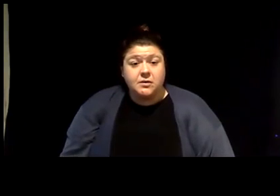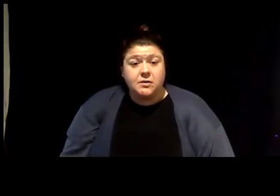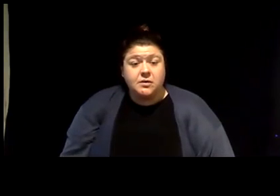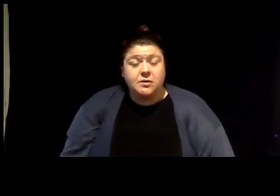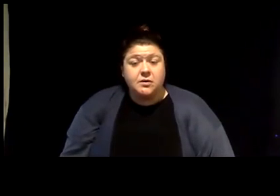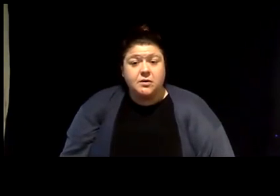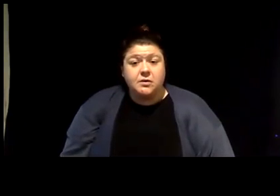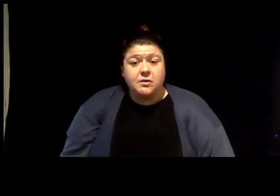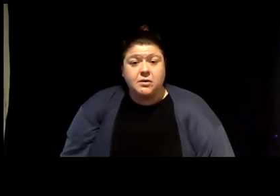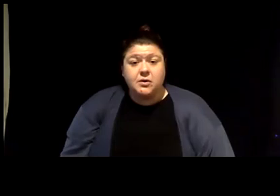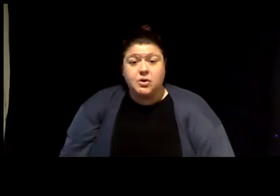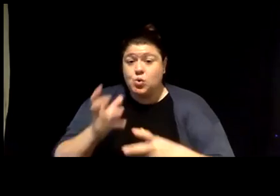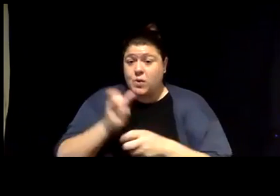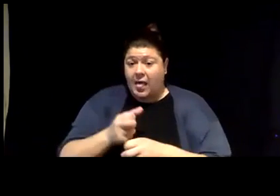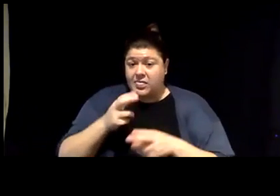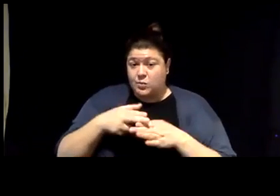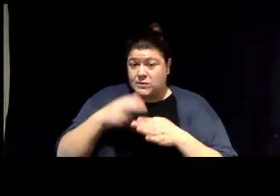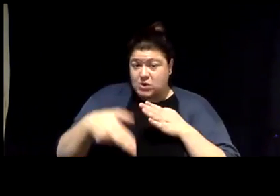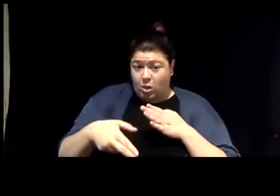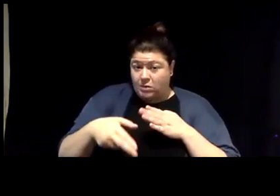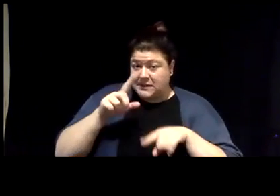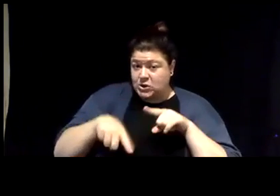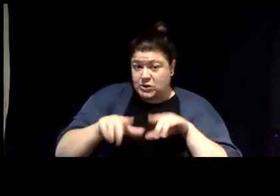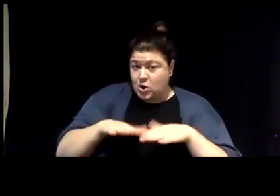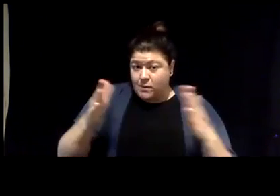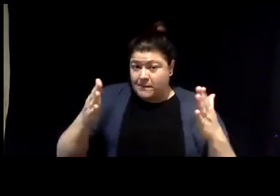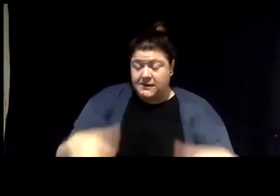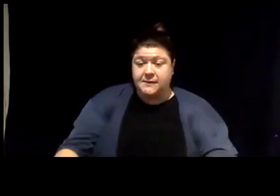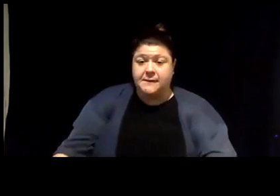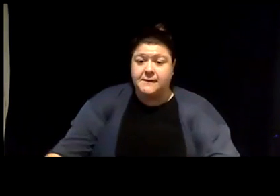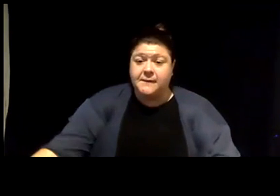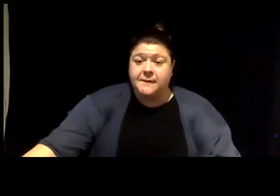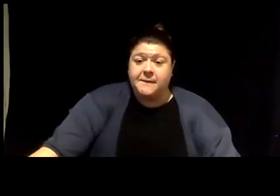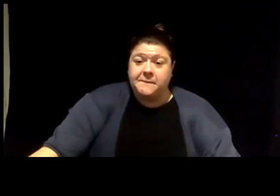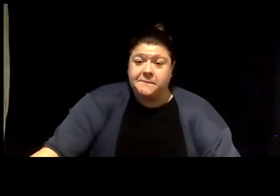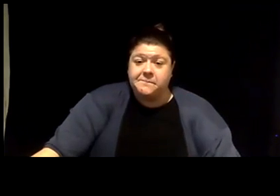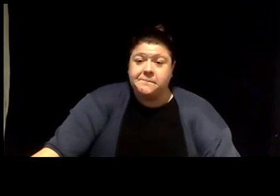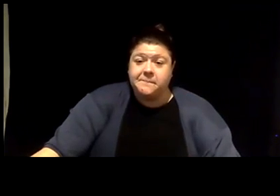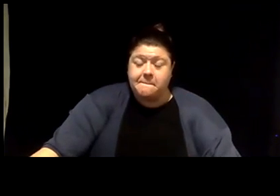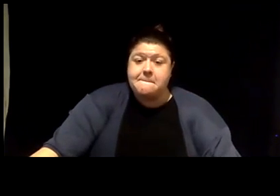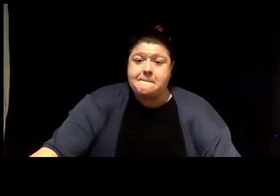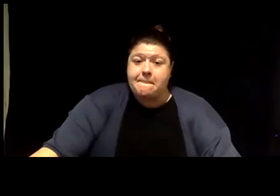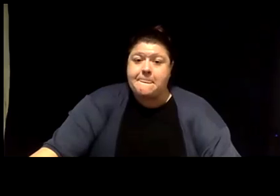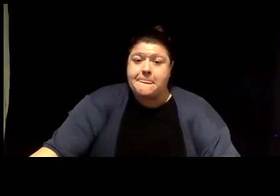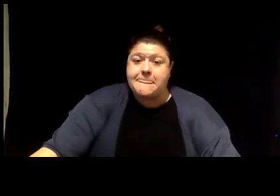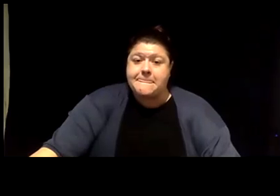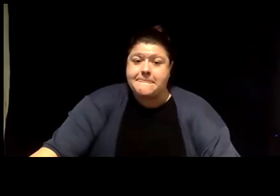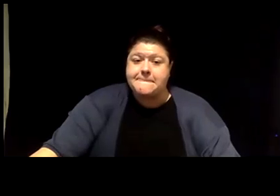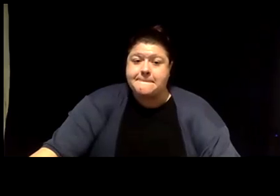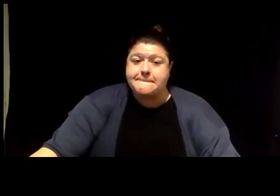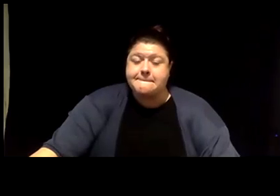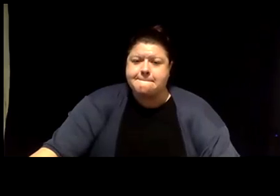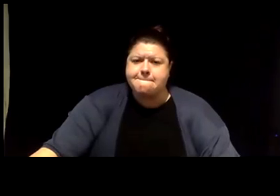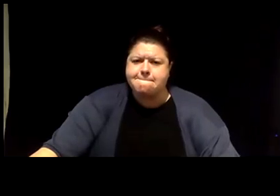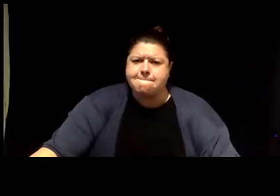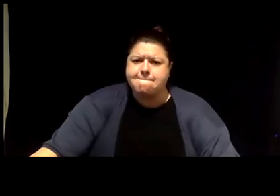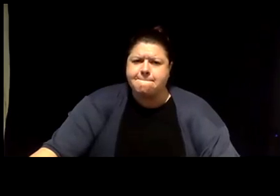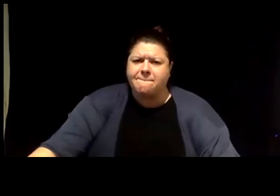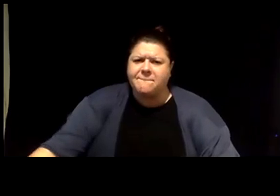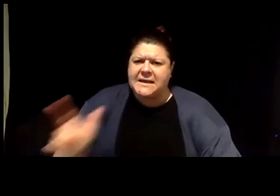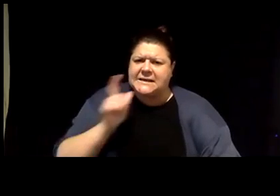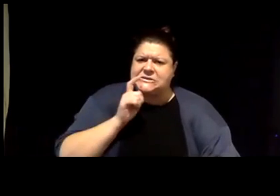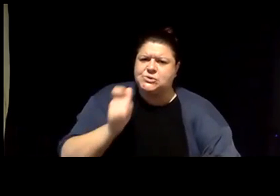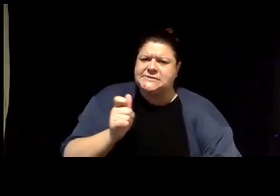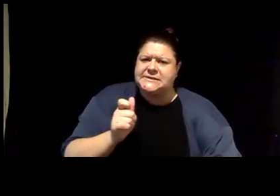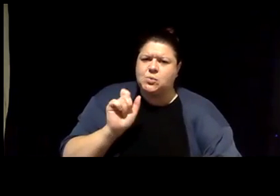you got your test result and then you couldn't Yeah, open the test to I see couldn't. if you got right or wrong? Yes, yes. That's an interesting